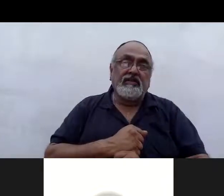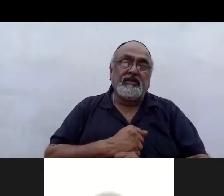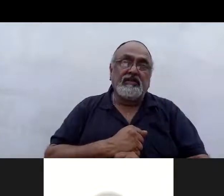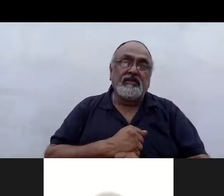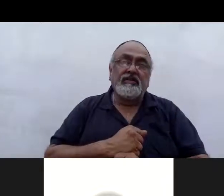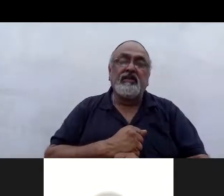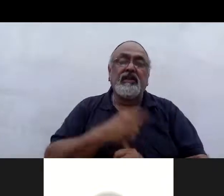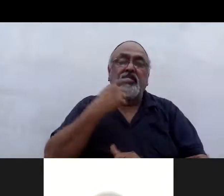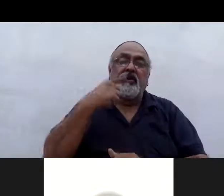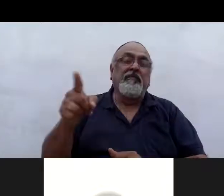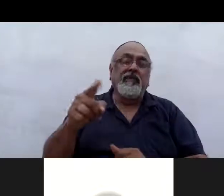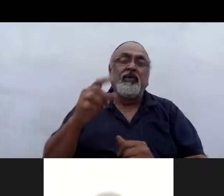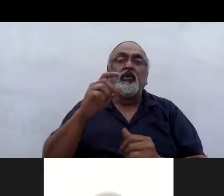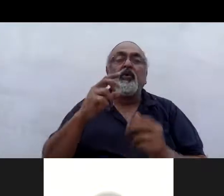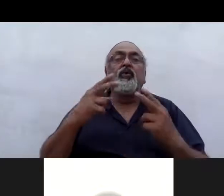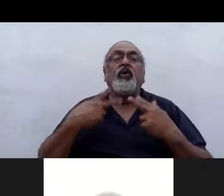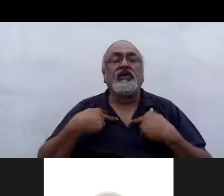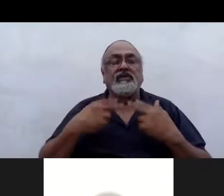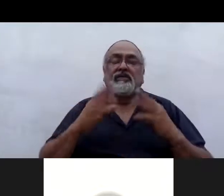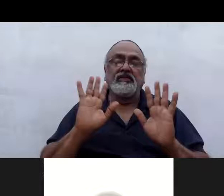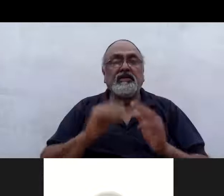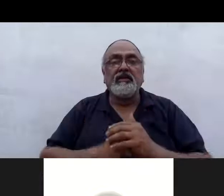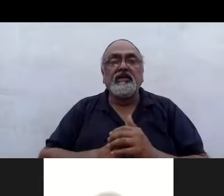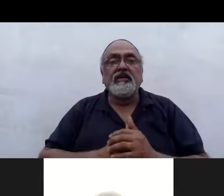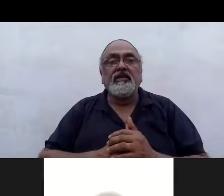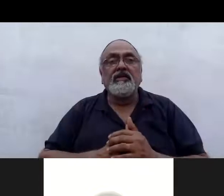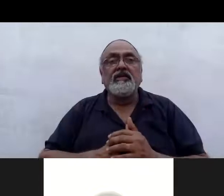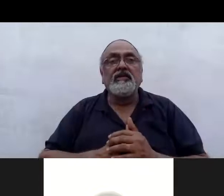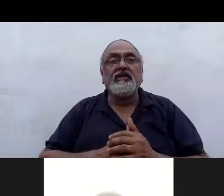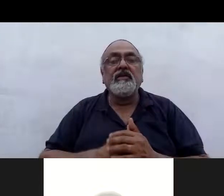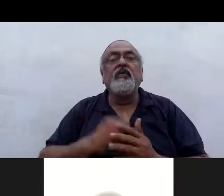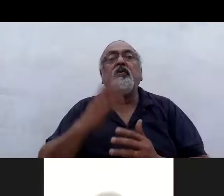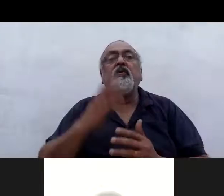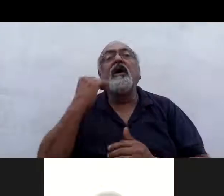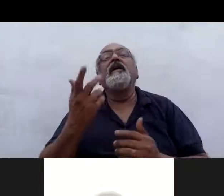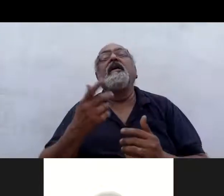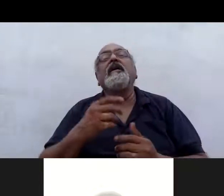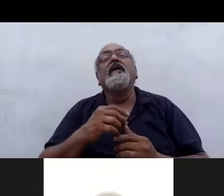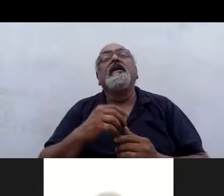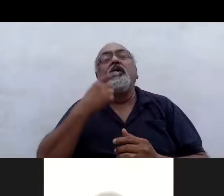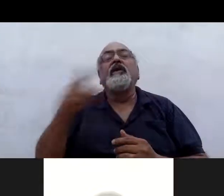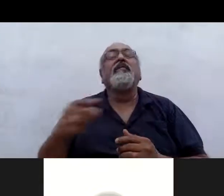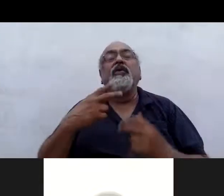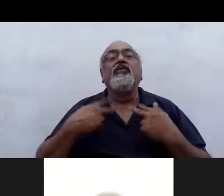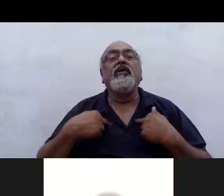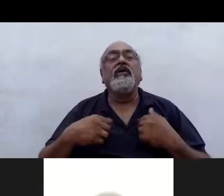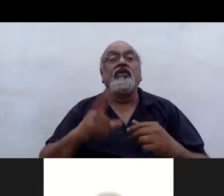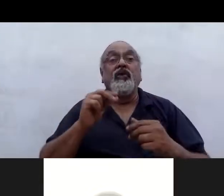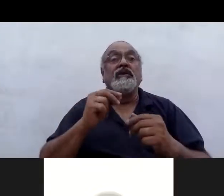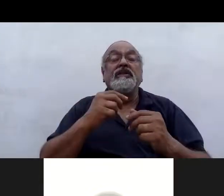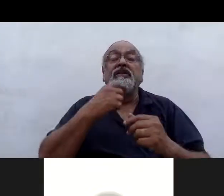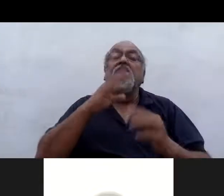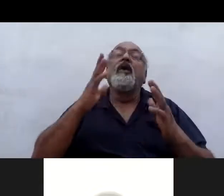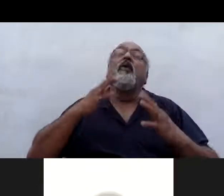contempt of court case at hand. Now, contempt of court, why does it happen? You are not supposed to say